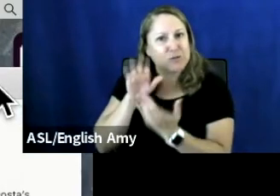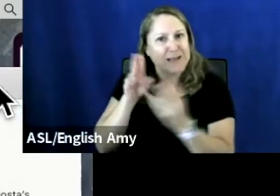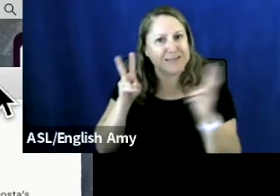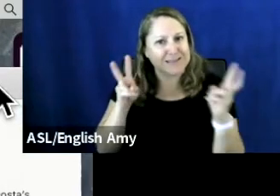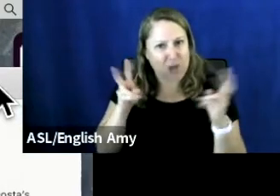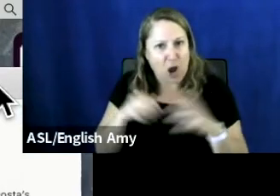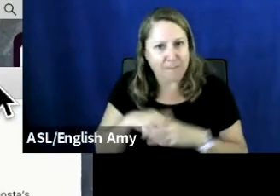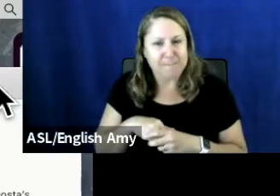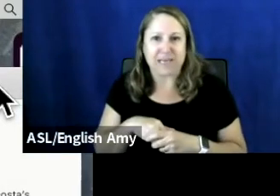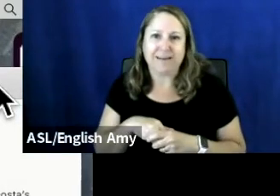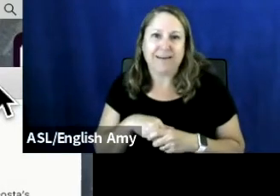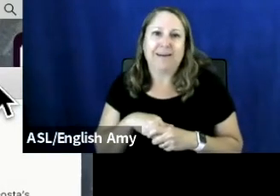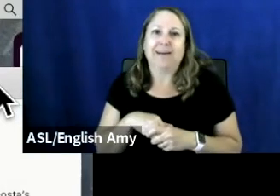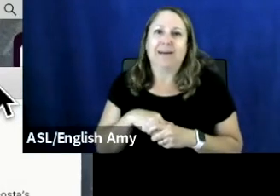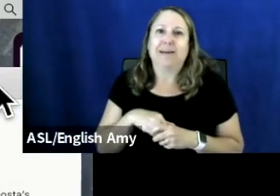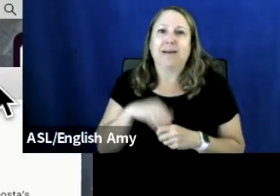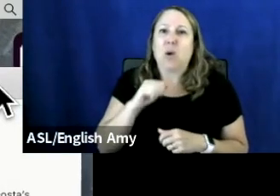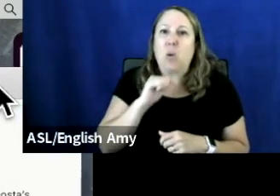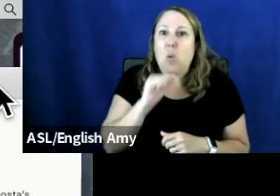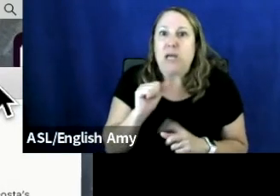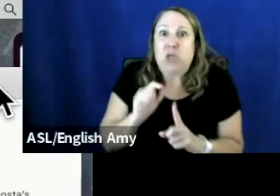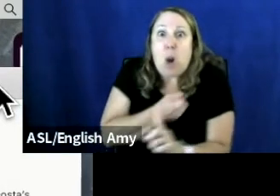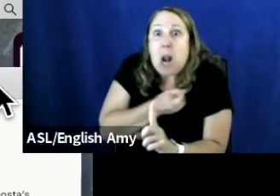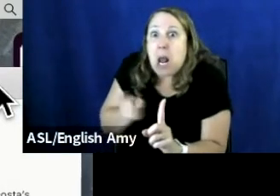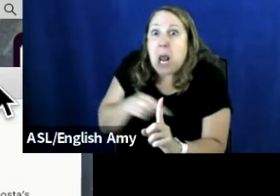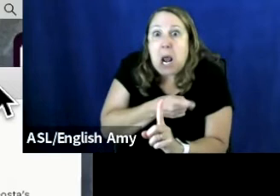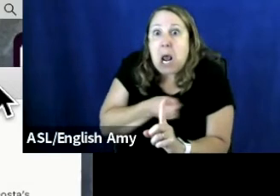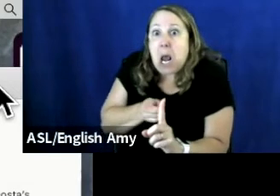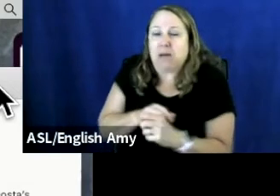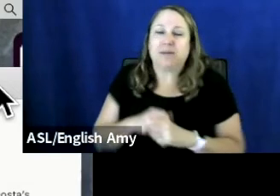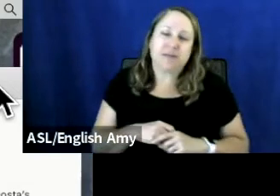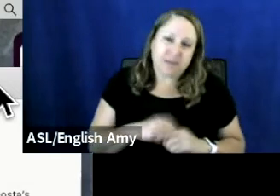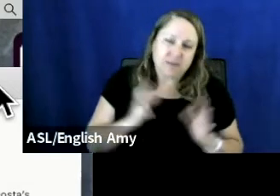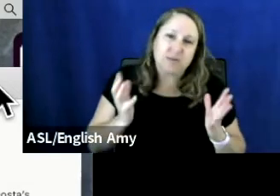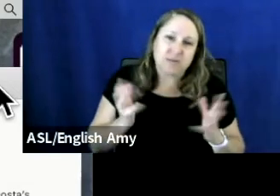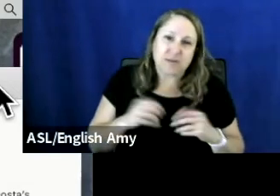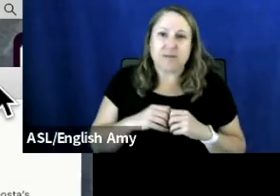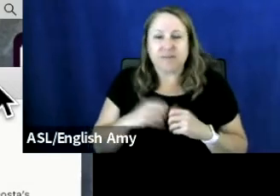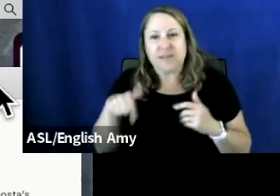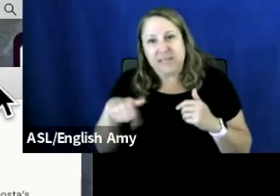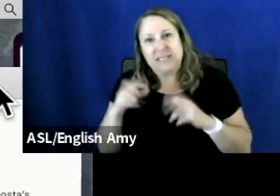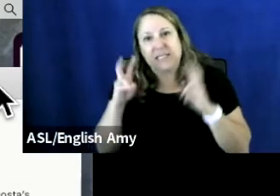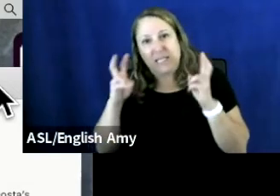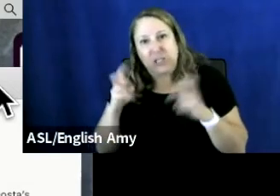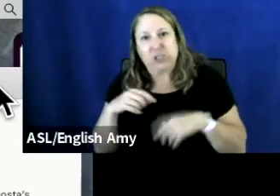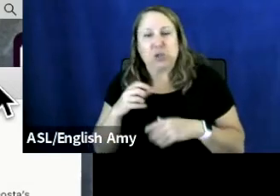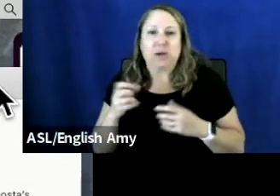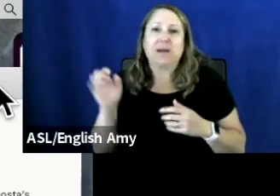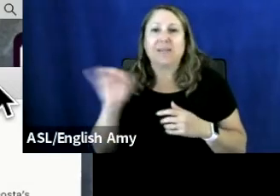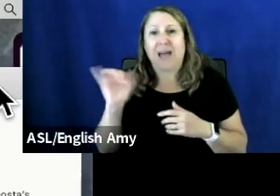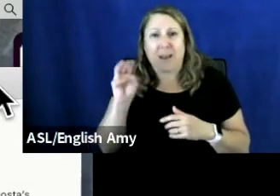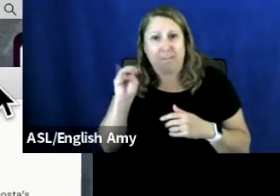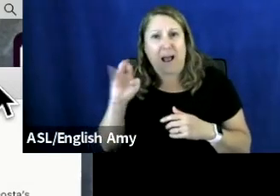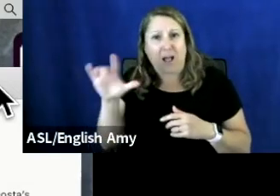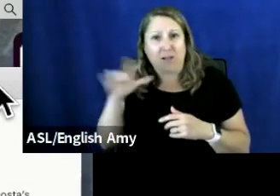like it doesn't basically beat around the bush. My CT will be like, this is what the issue is. A lot of people, like kind of what Michael was saying, like there's a lot